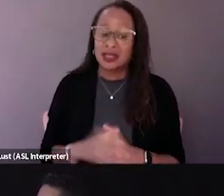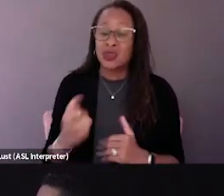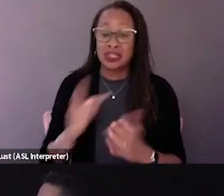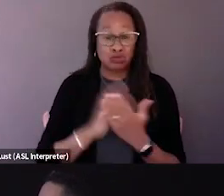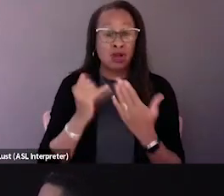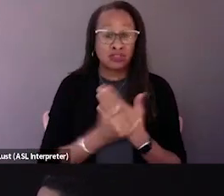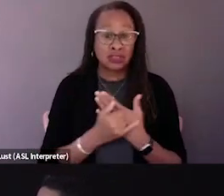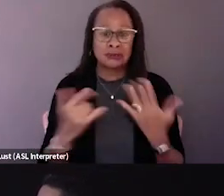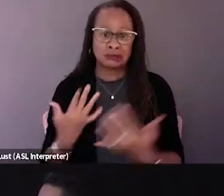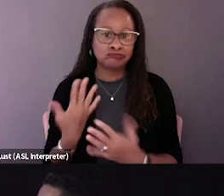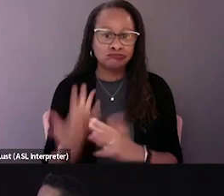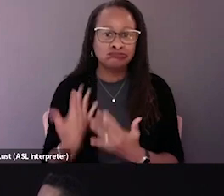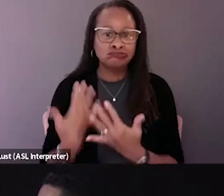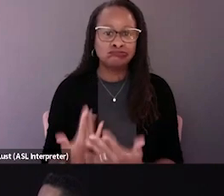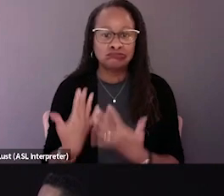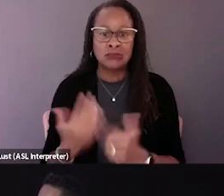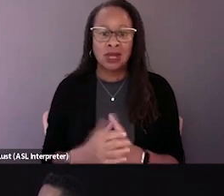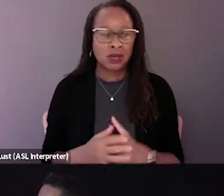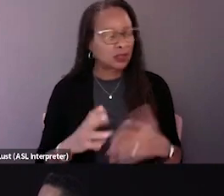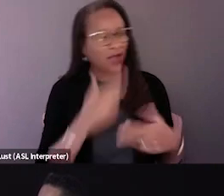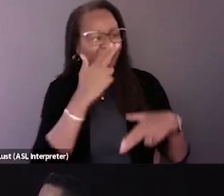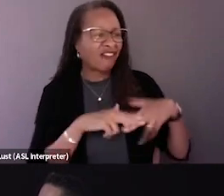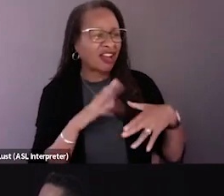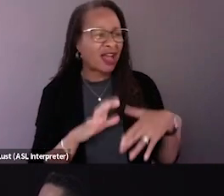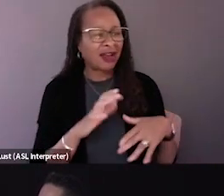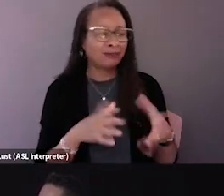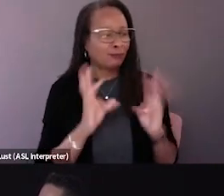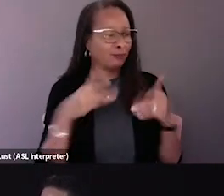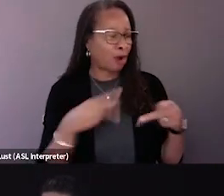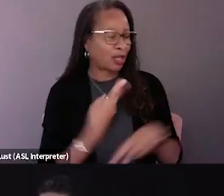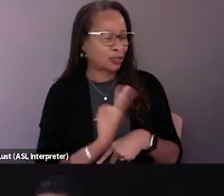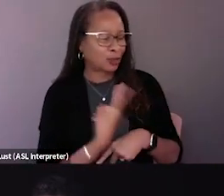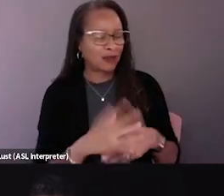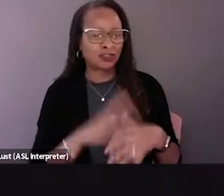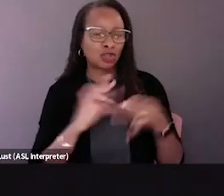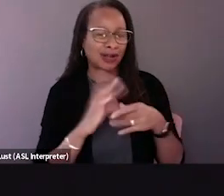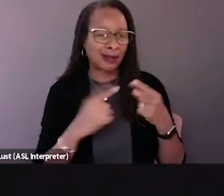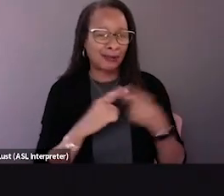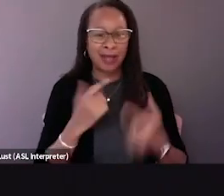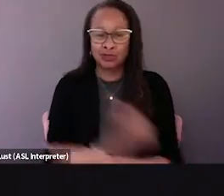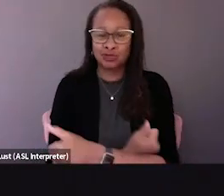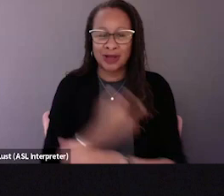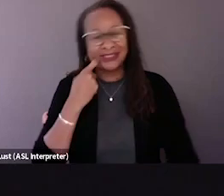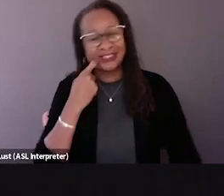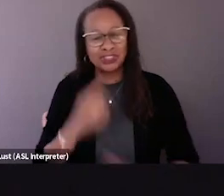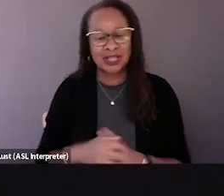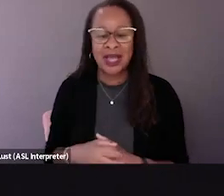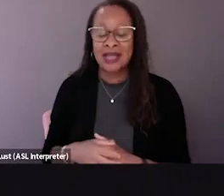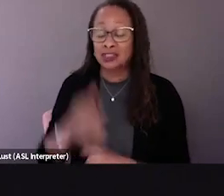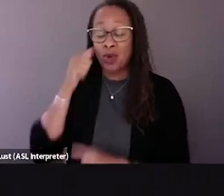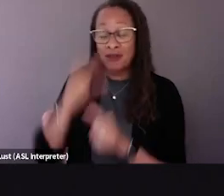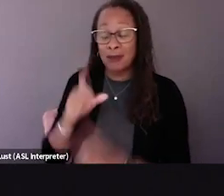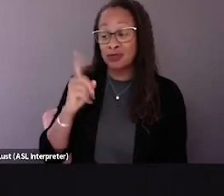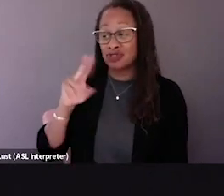been, brewing. Really fun at a cocktail party. Yeah, exactly. So. And, I just remember Darren telling me about the story, and I was